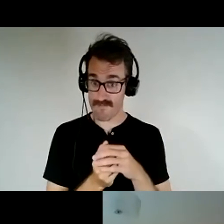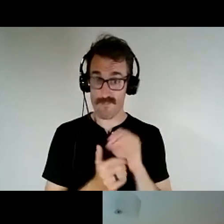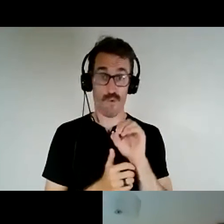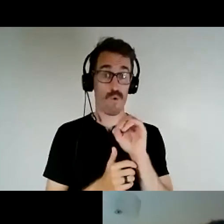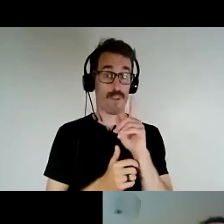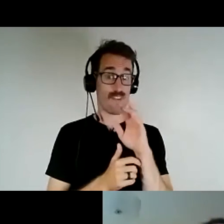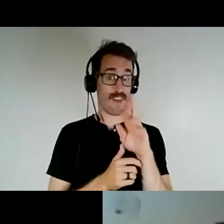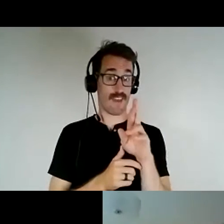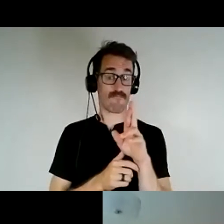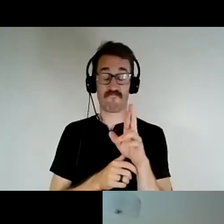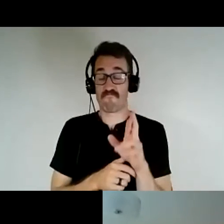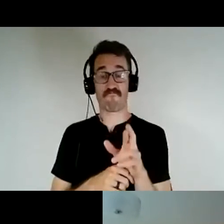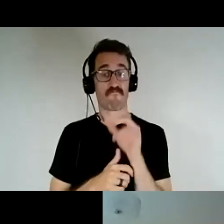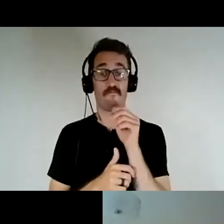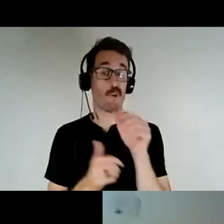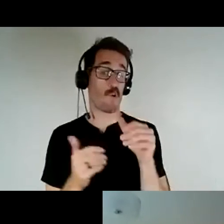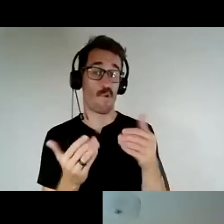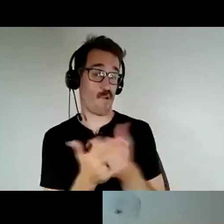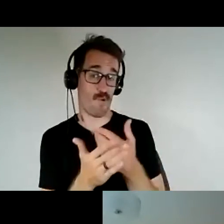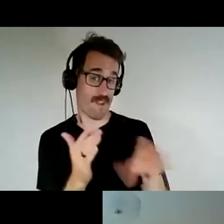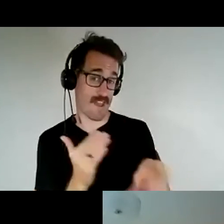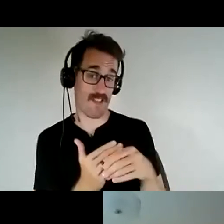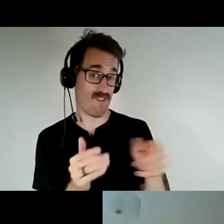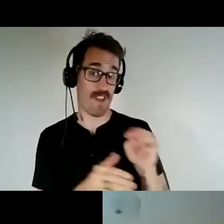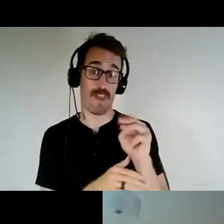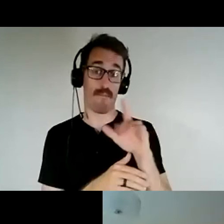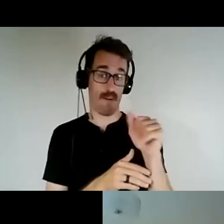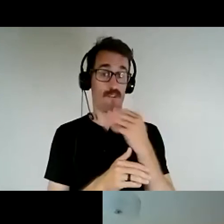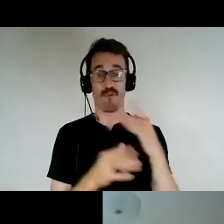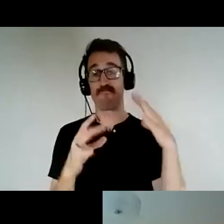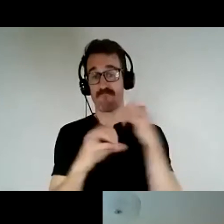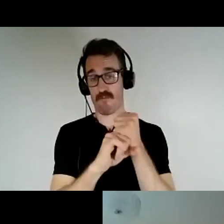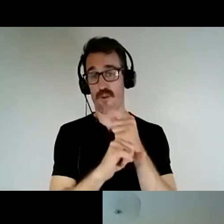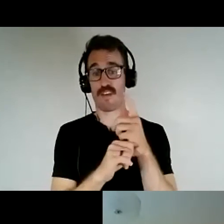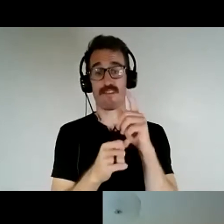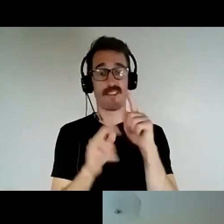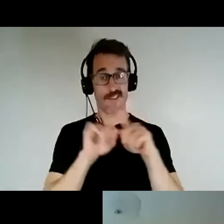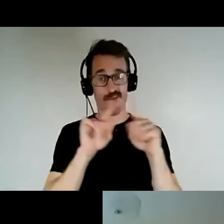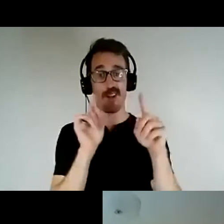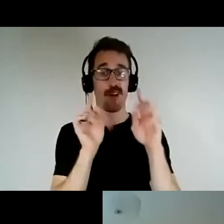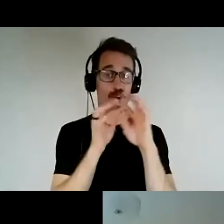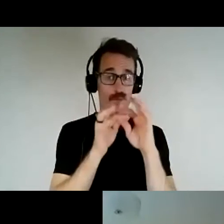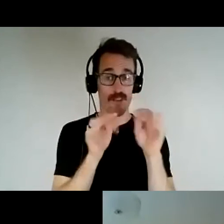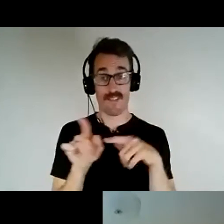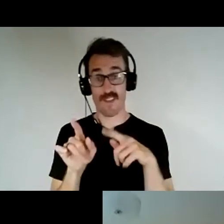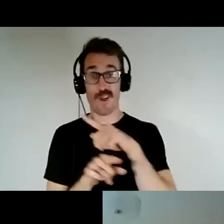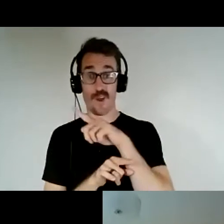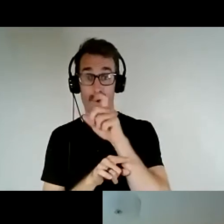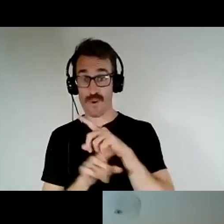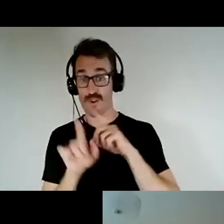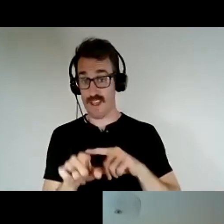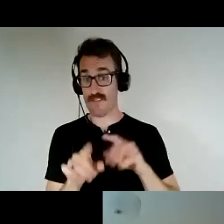No, nothing to add. Mary has summarized well the chat box, and we addressed most of the questions in the Q&A section.